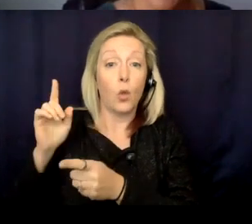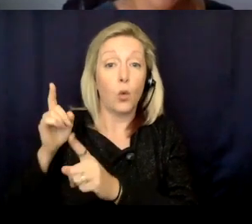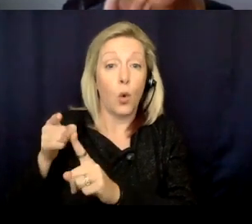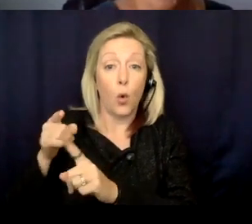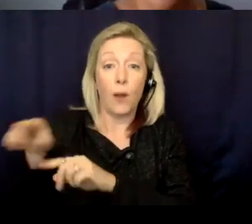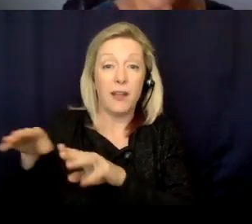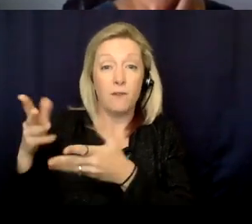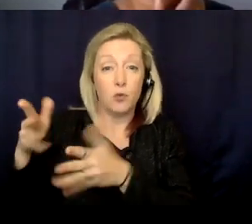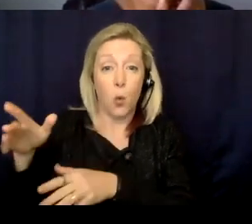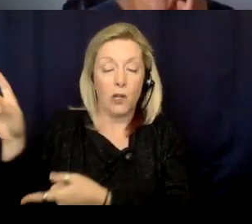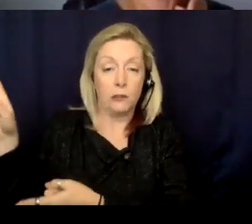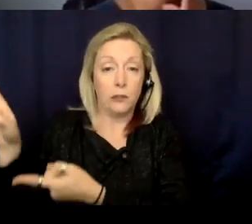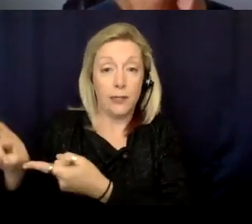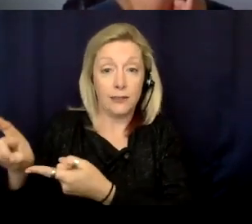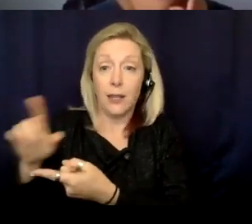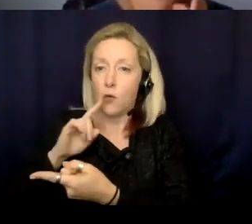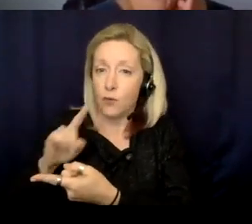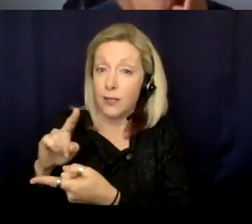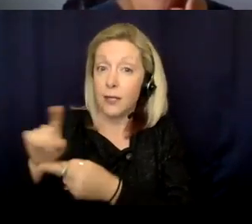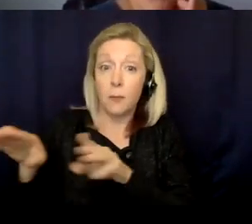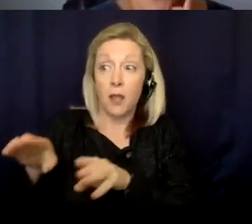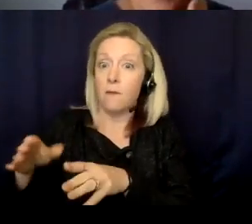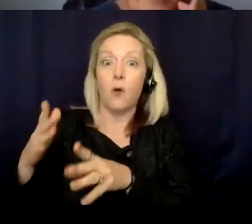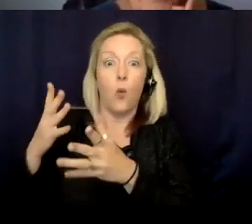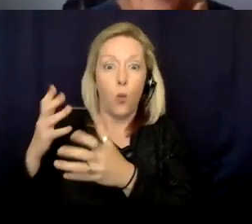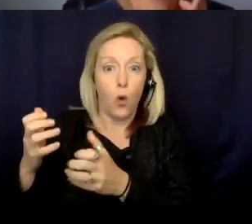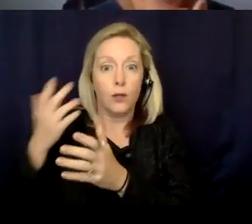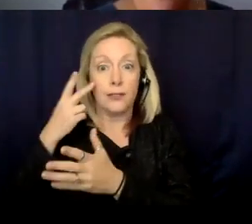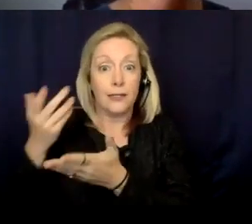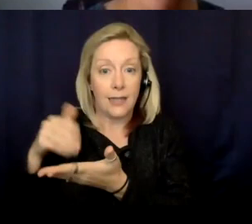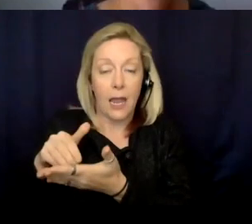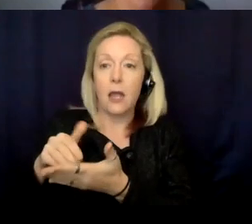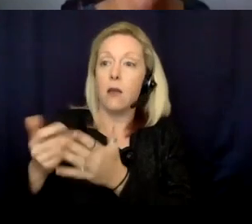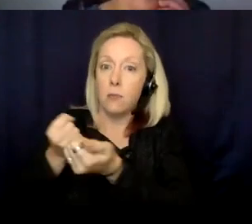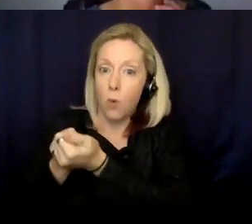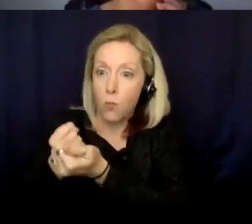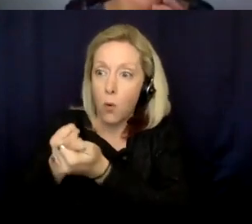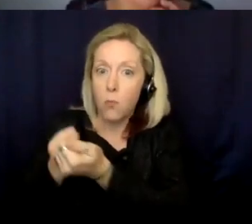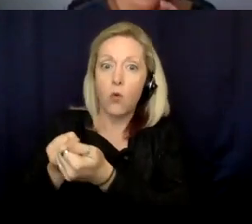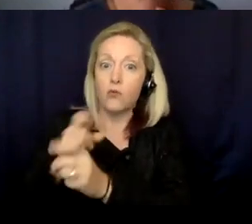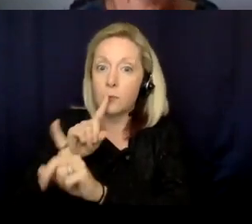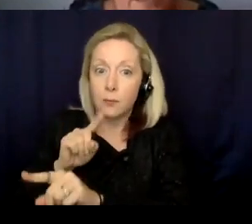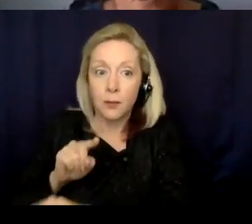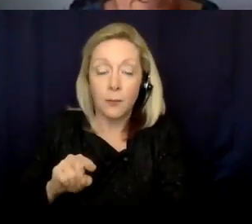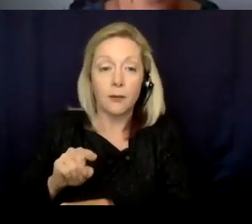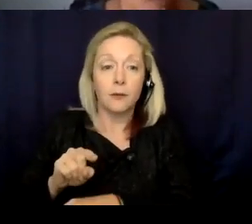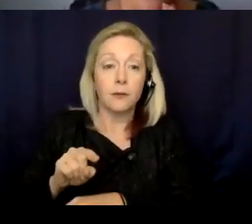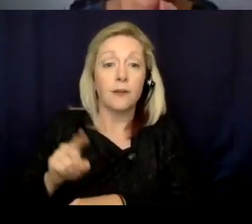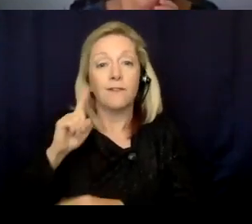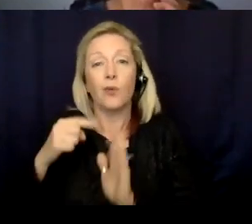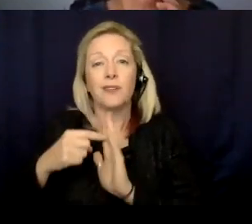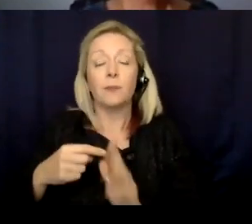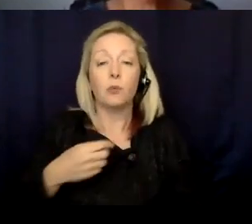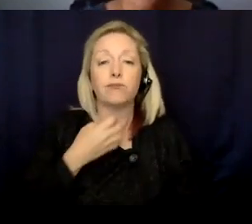start really shaping that behavior as much as we can. The unconventional behaviors, such as grunting for